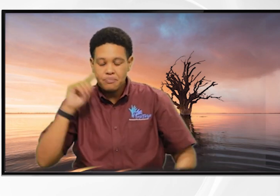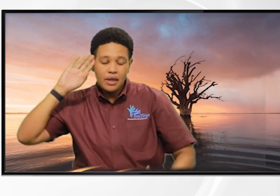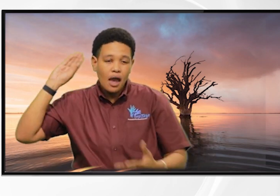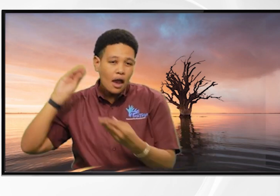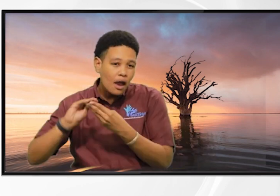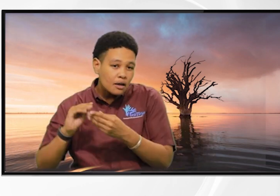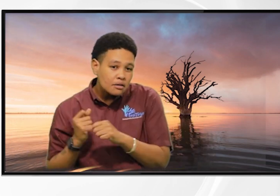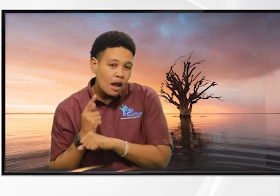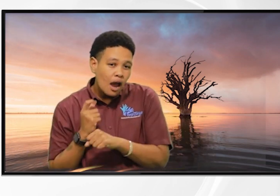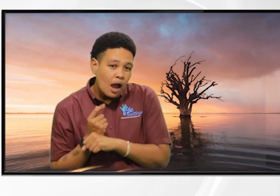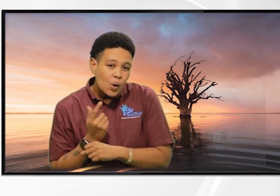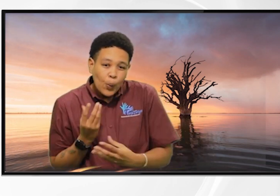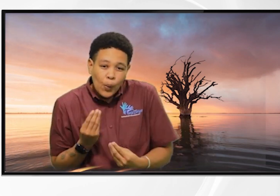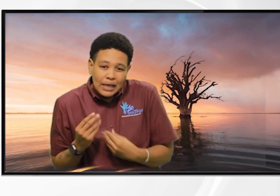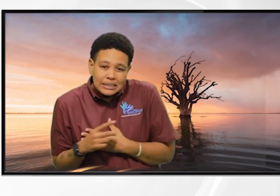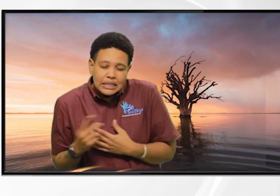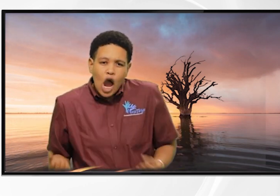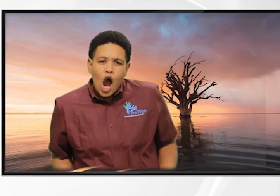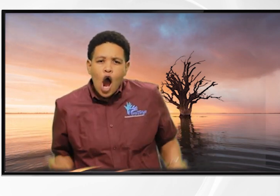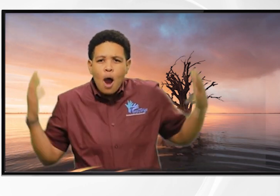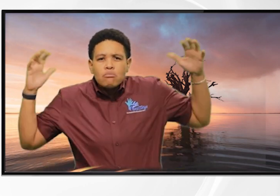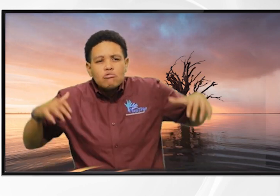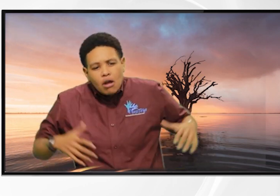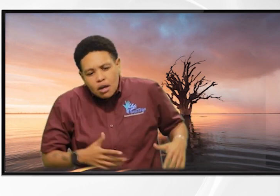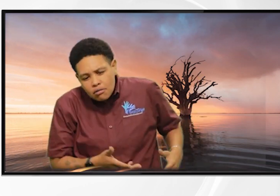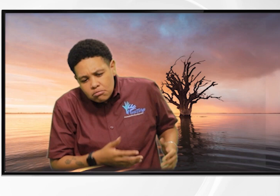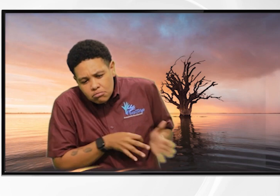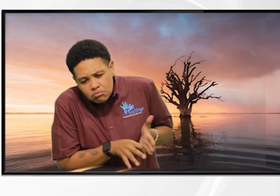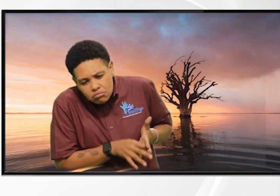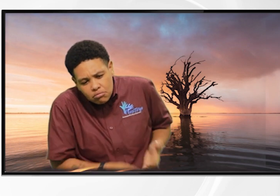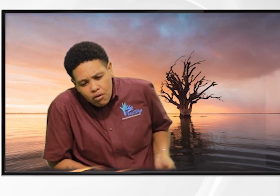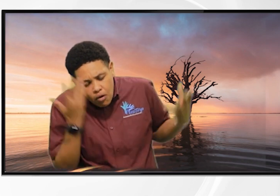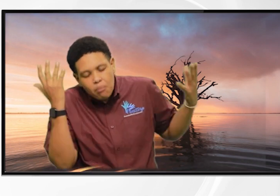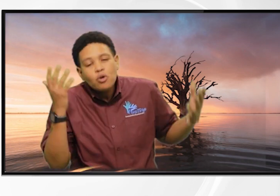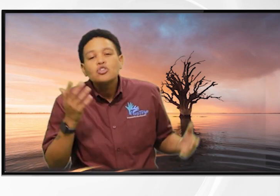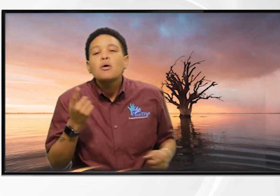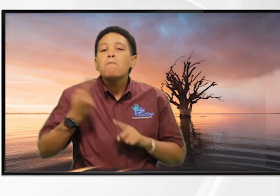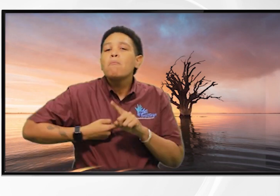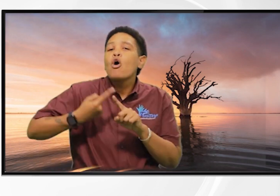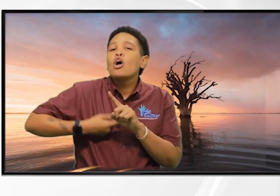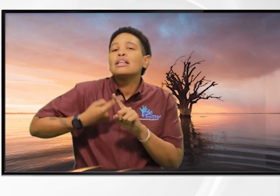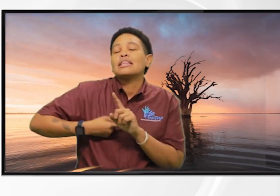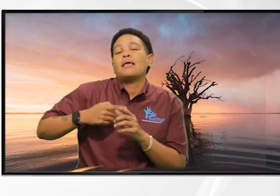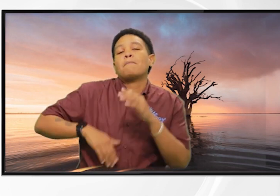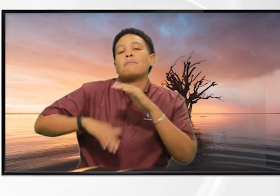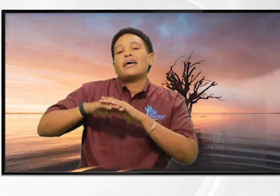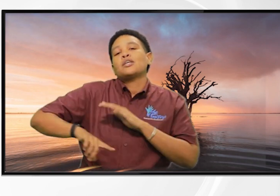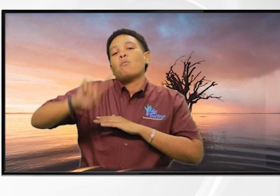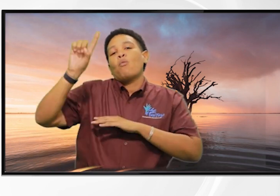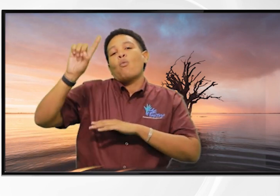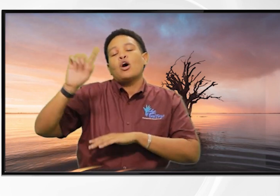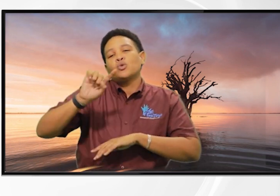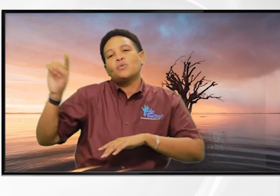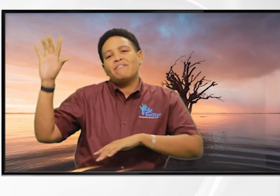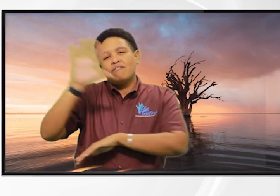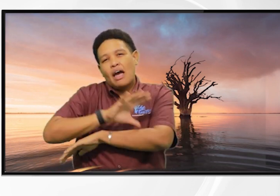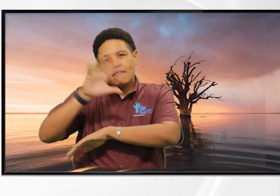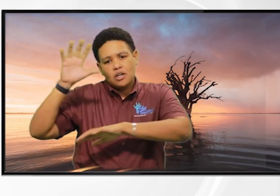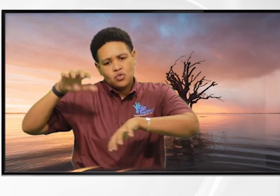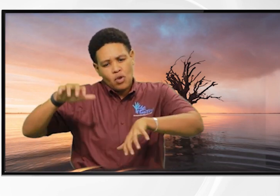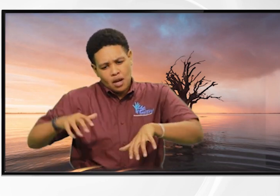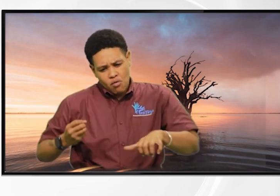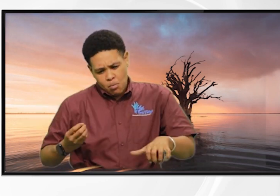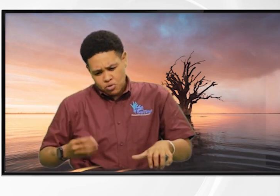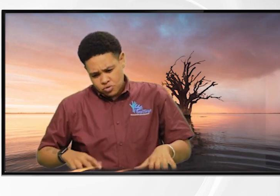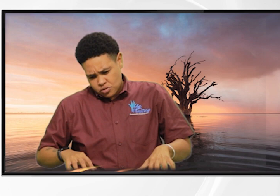precipitation on the wettest days, monthly maximum 1- and 5-day precipitation, heavy rainfall